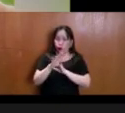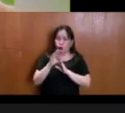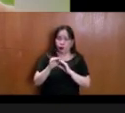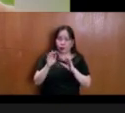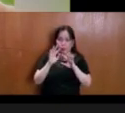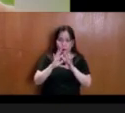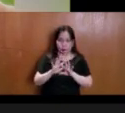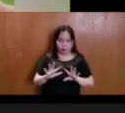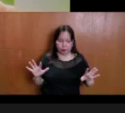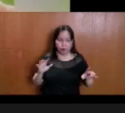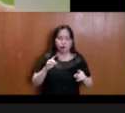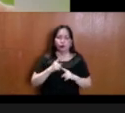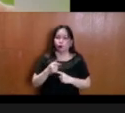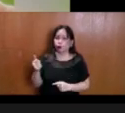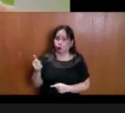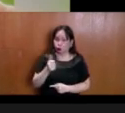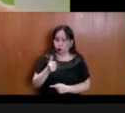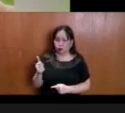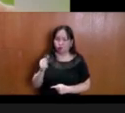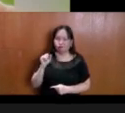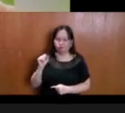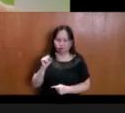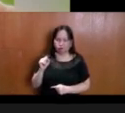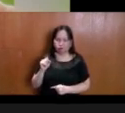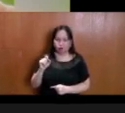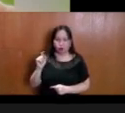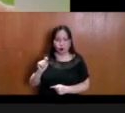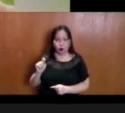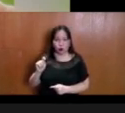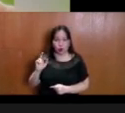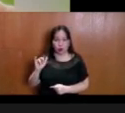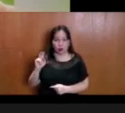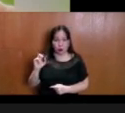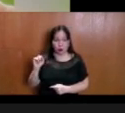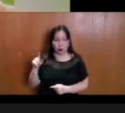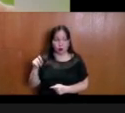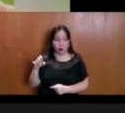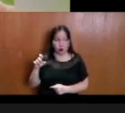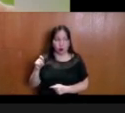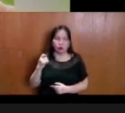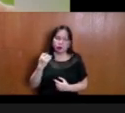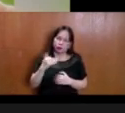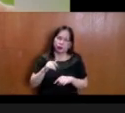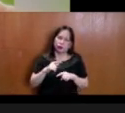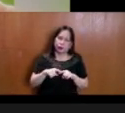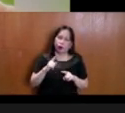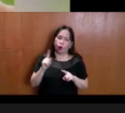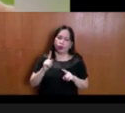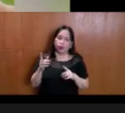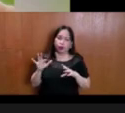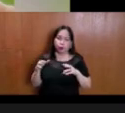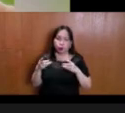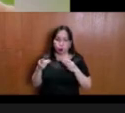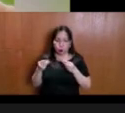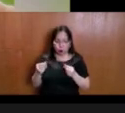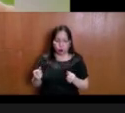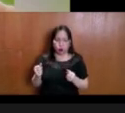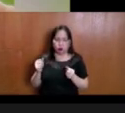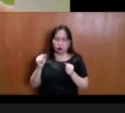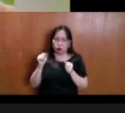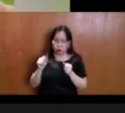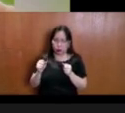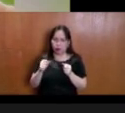transport is an emitting sector, but sometimes the bigger solutions can lie in some of the, you know, where the problems are,